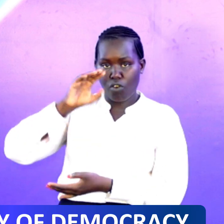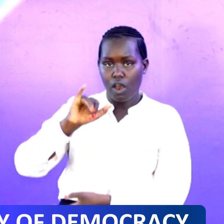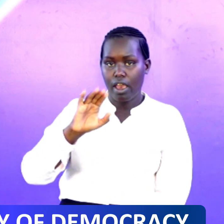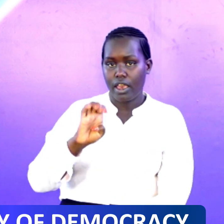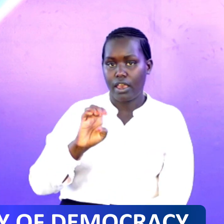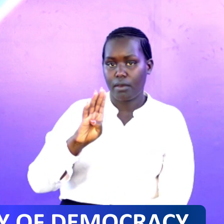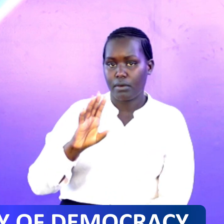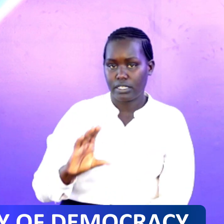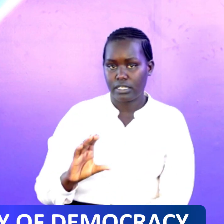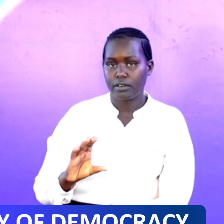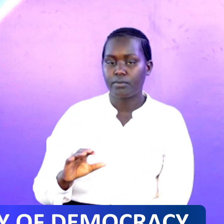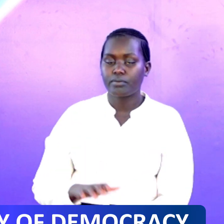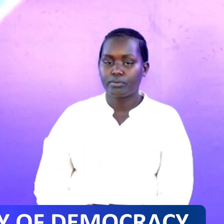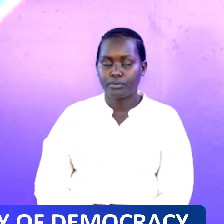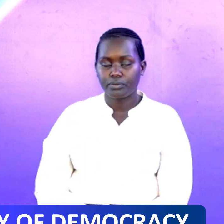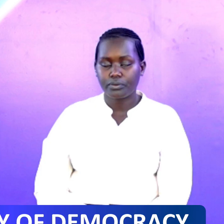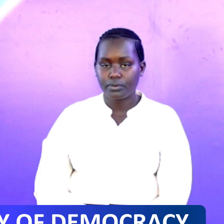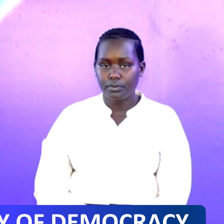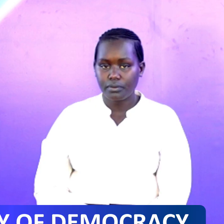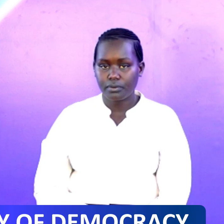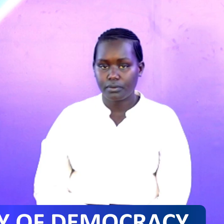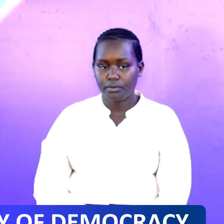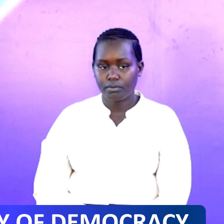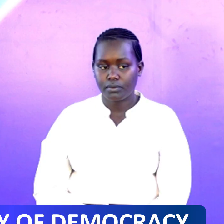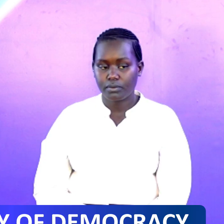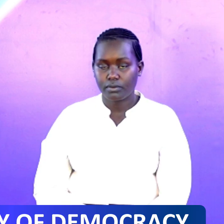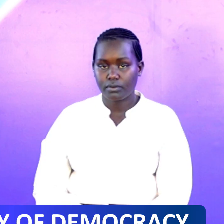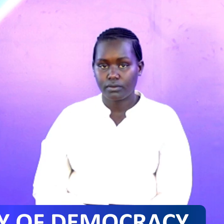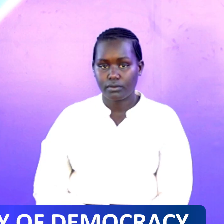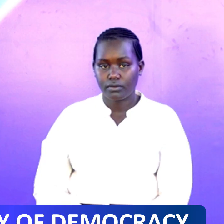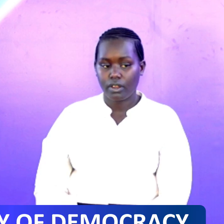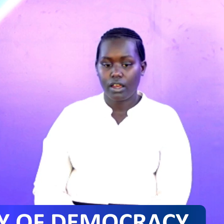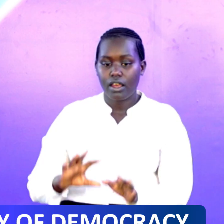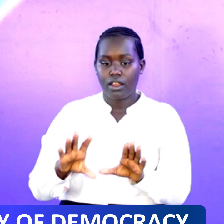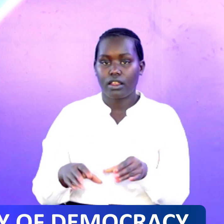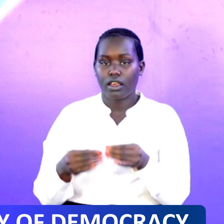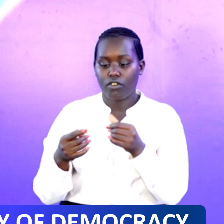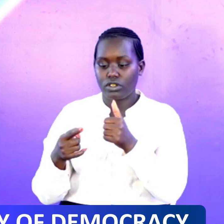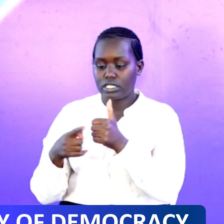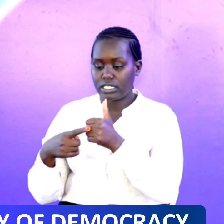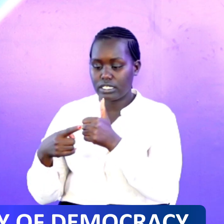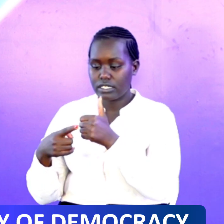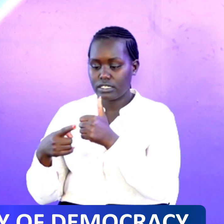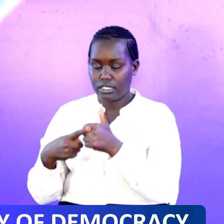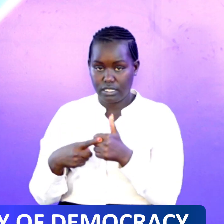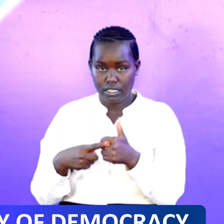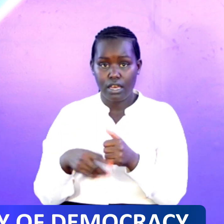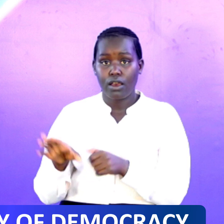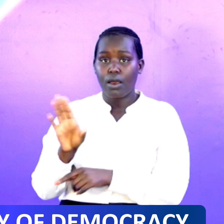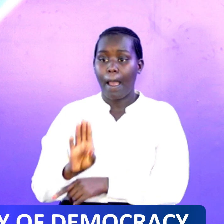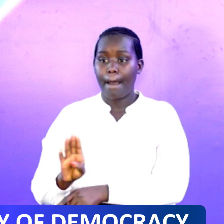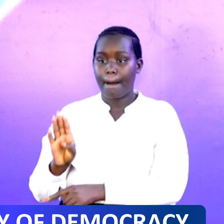Independent Electoral Boundaries Commission, isn't it? Yeah. They are being given 66 billion shillings to conduct